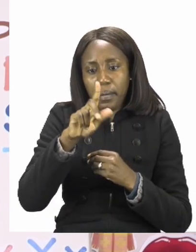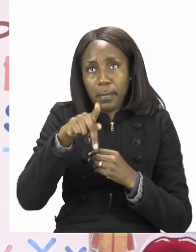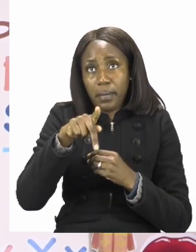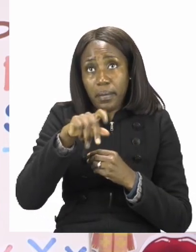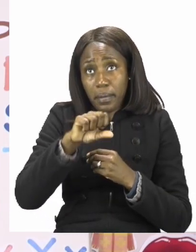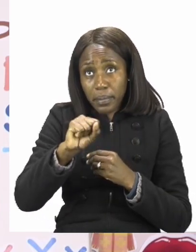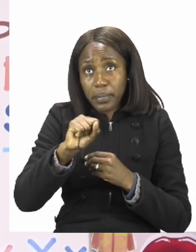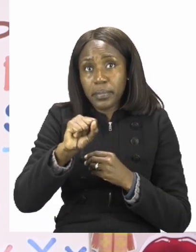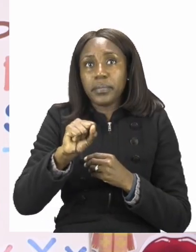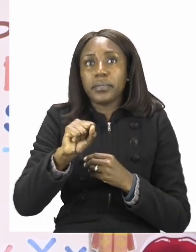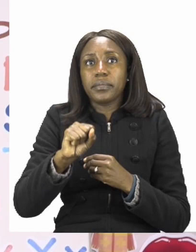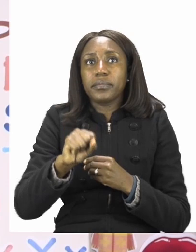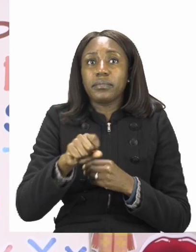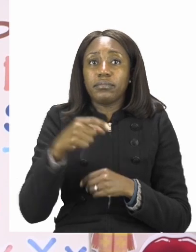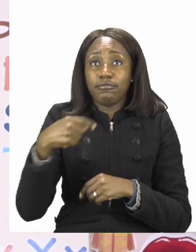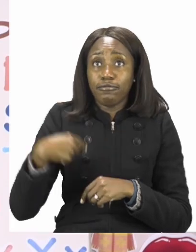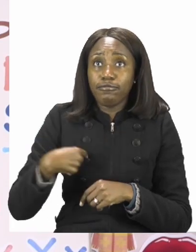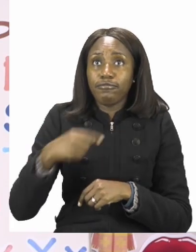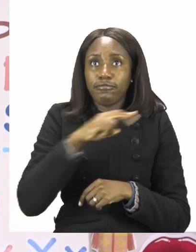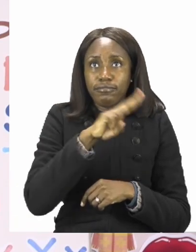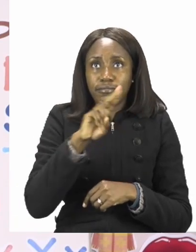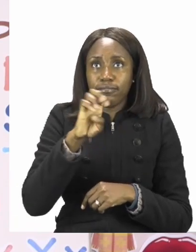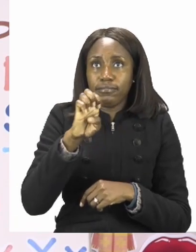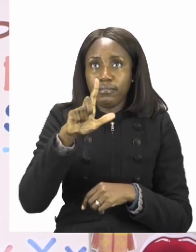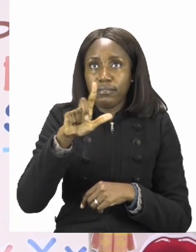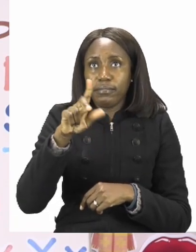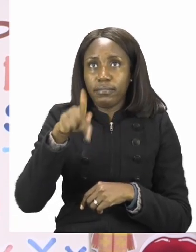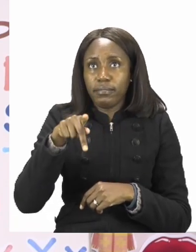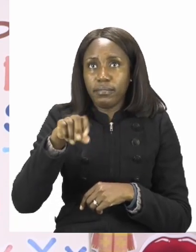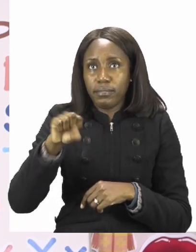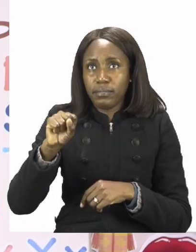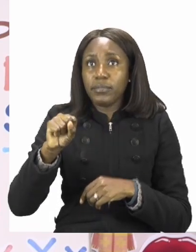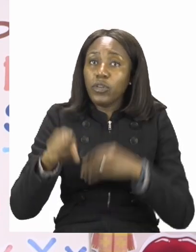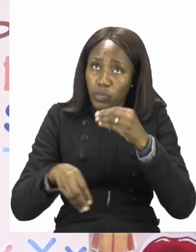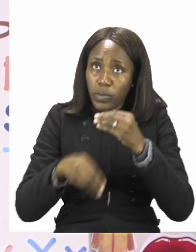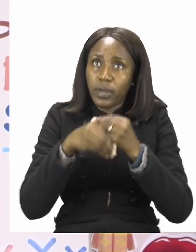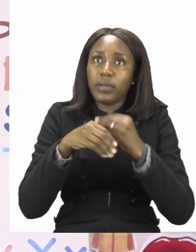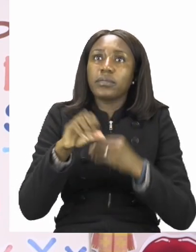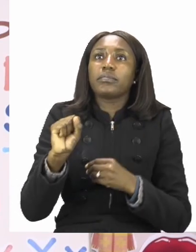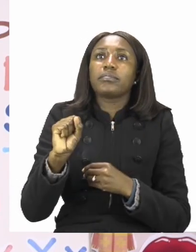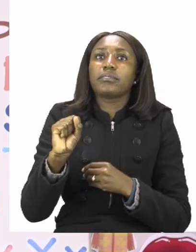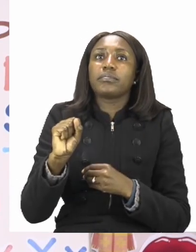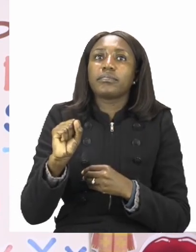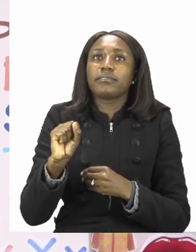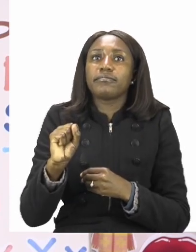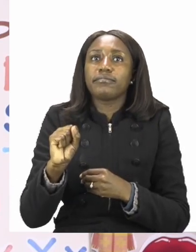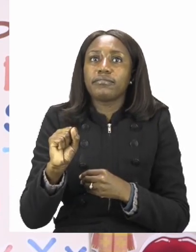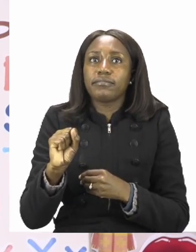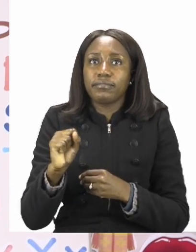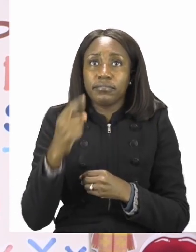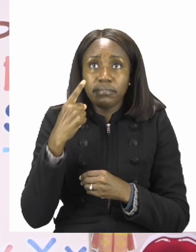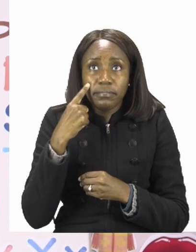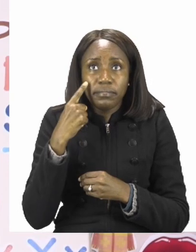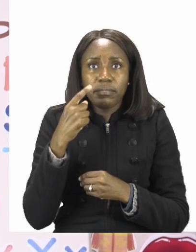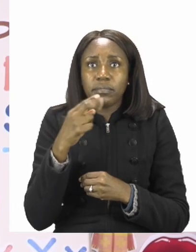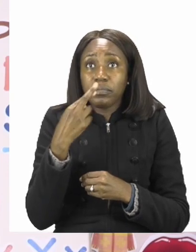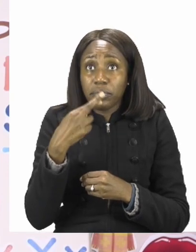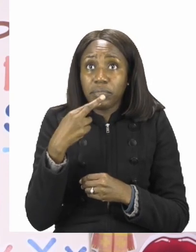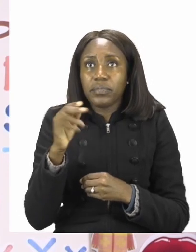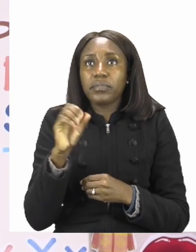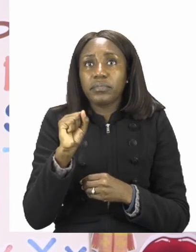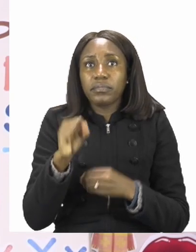He helps. So you can see that we have added our S. If we